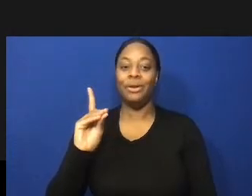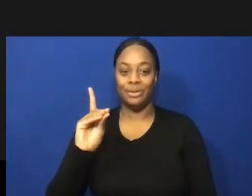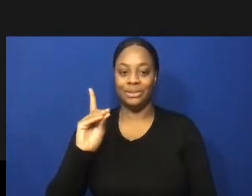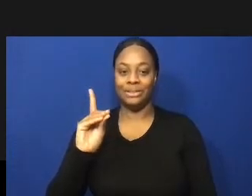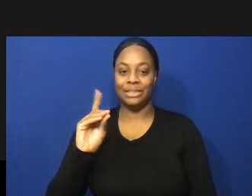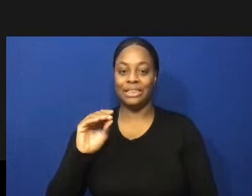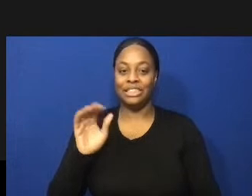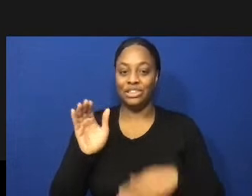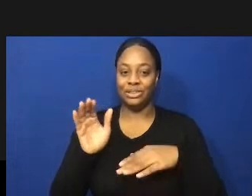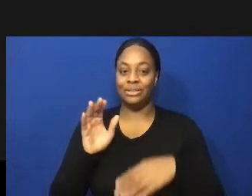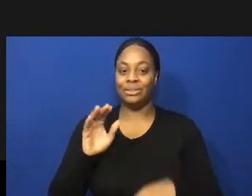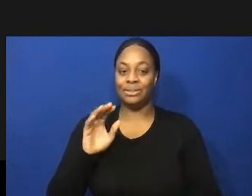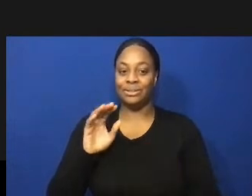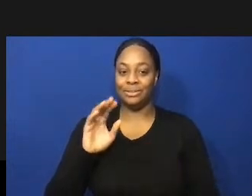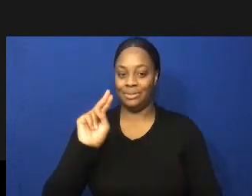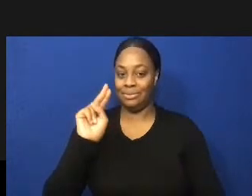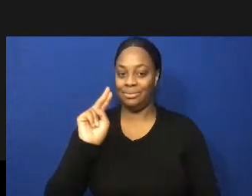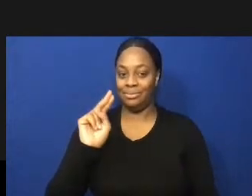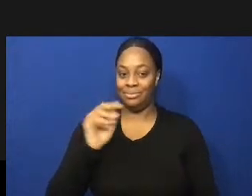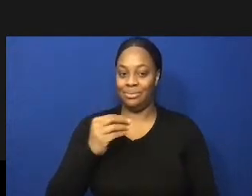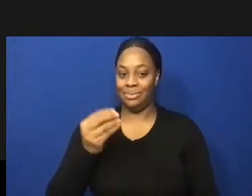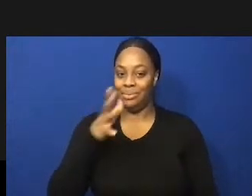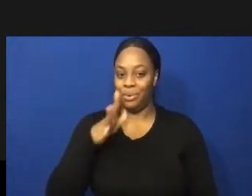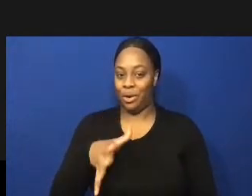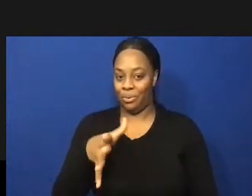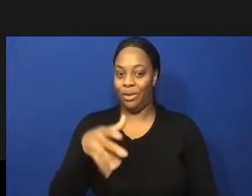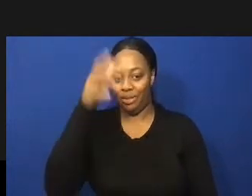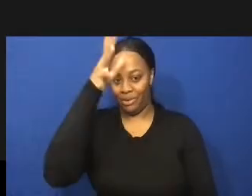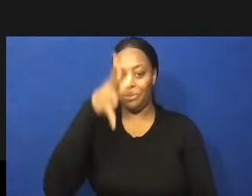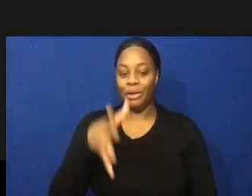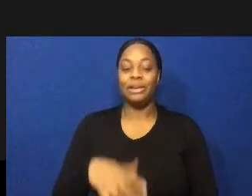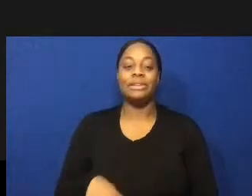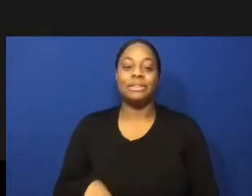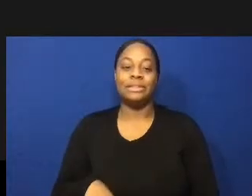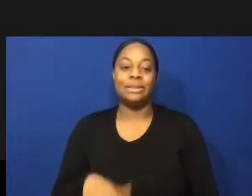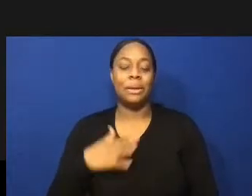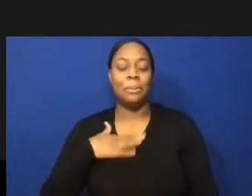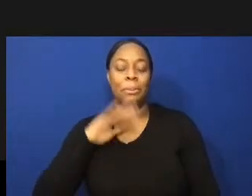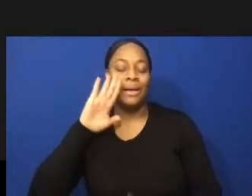woman. Because of them. My son Tamayo,